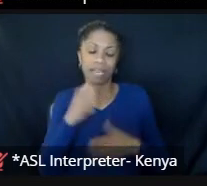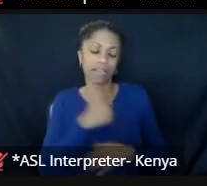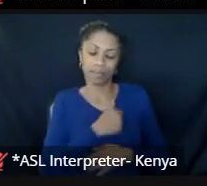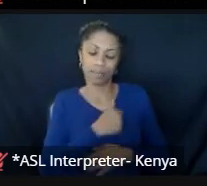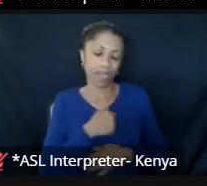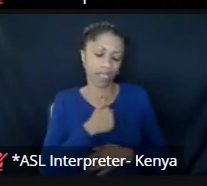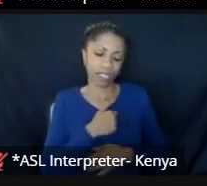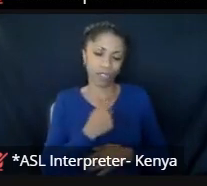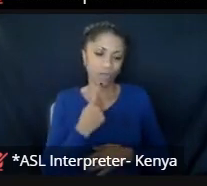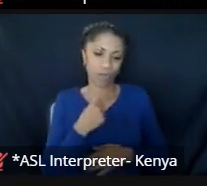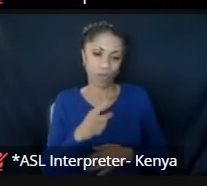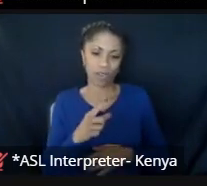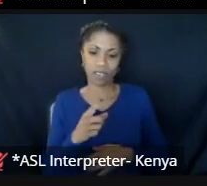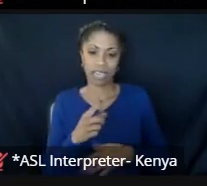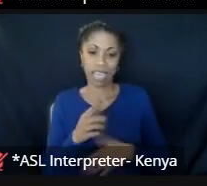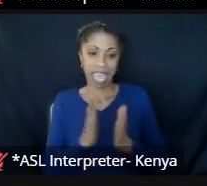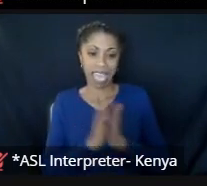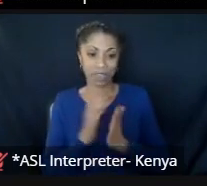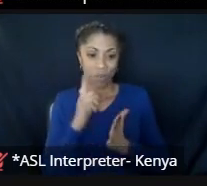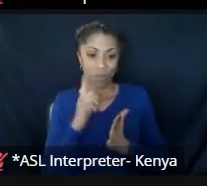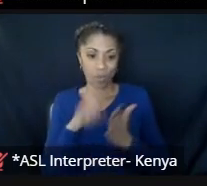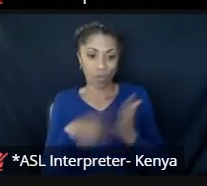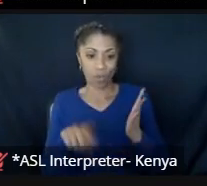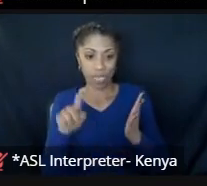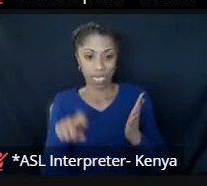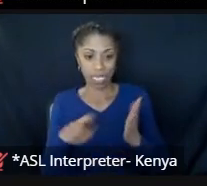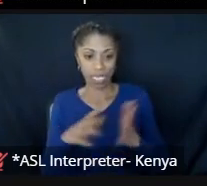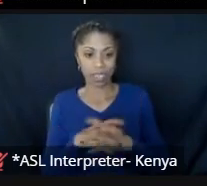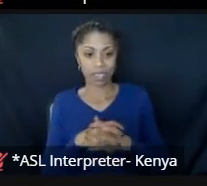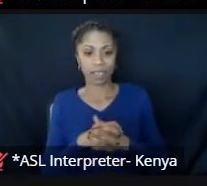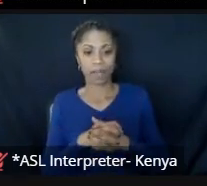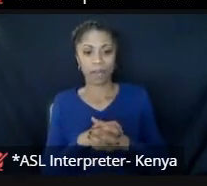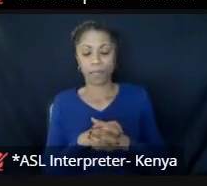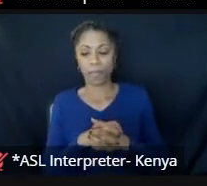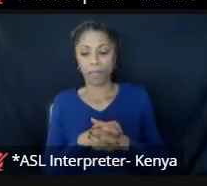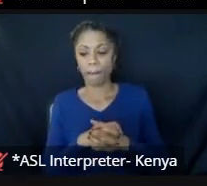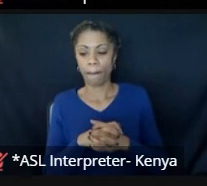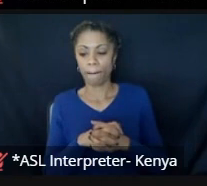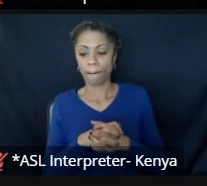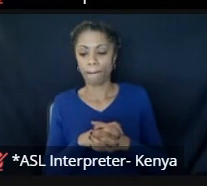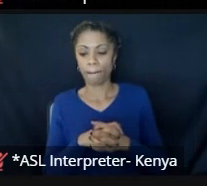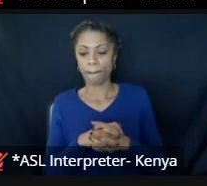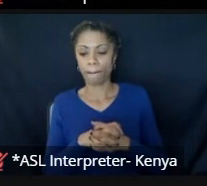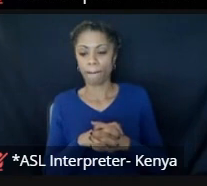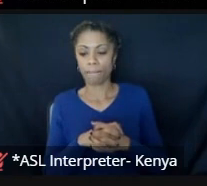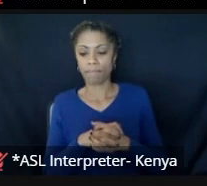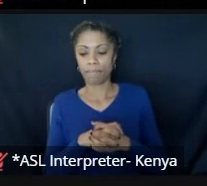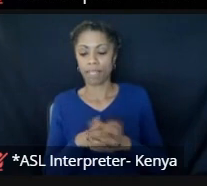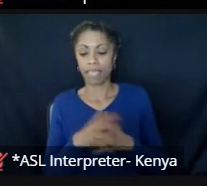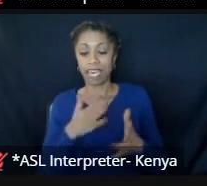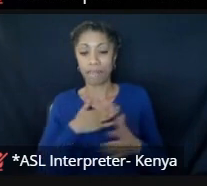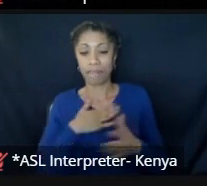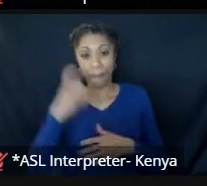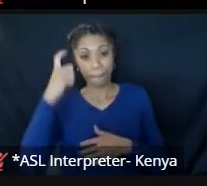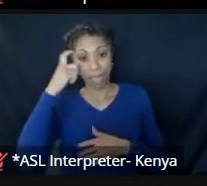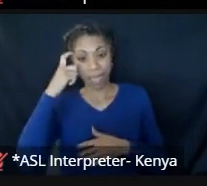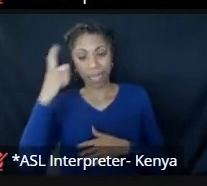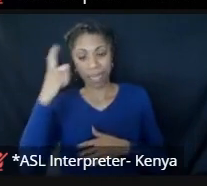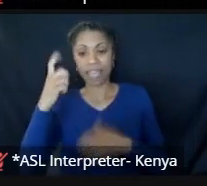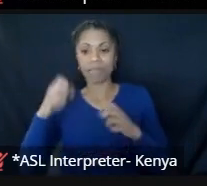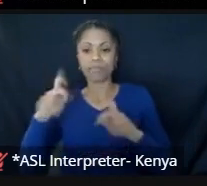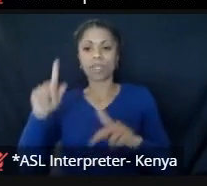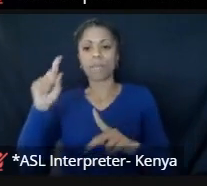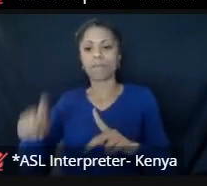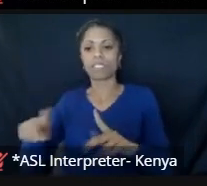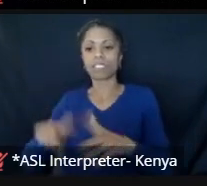That the improving student opportunities, in my mind, must begin with helping